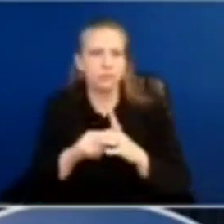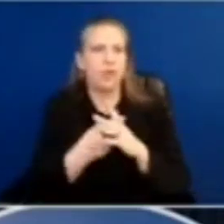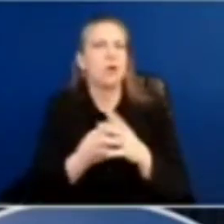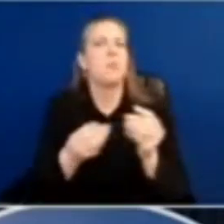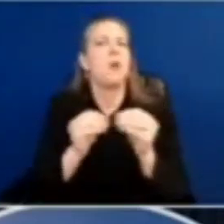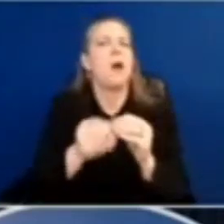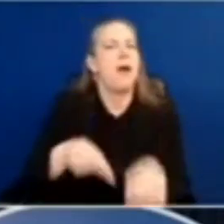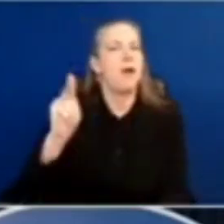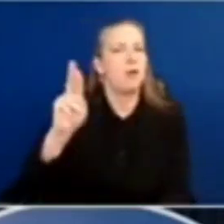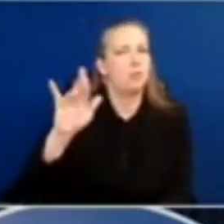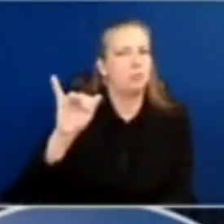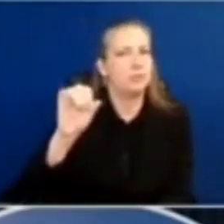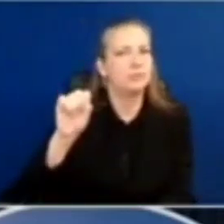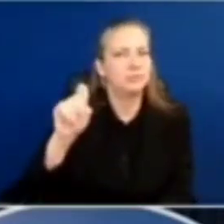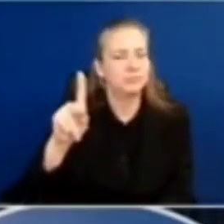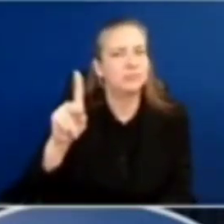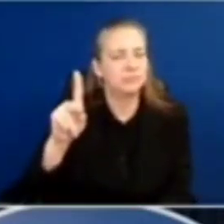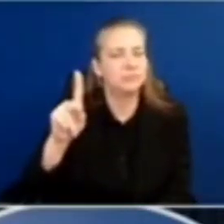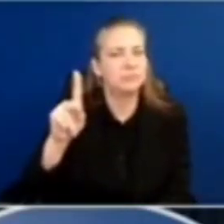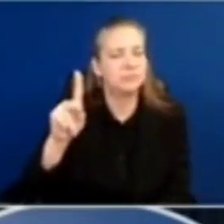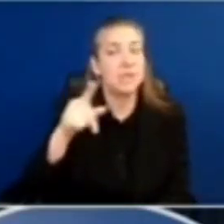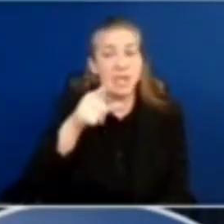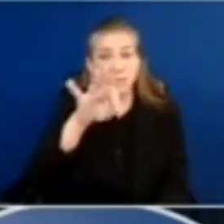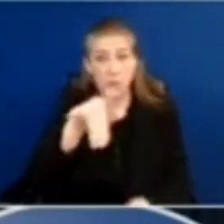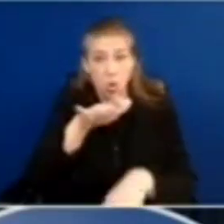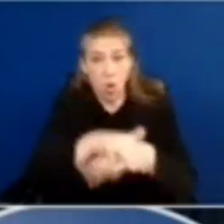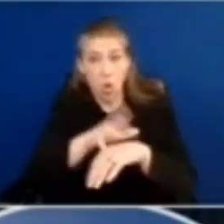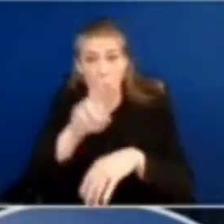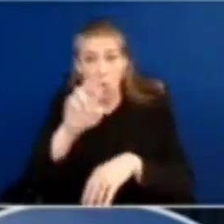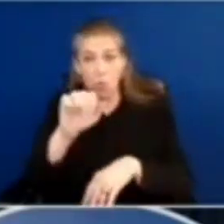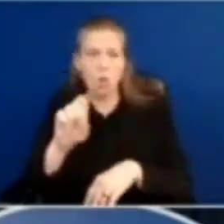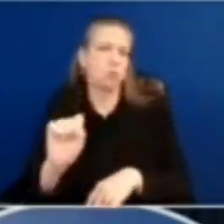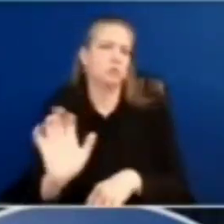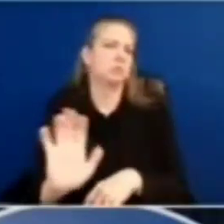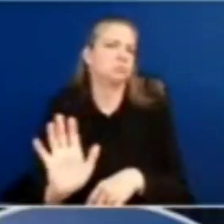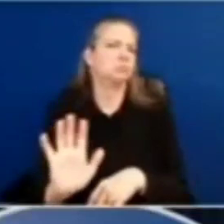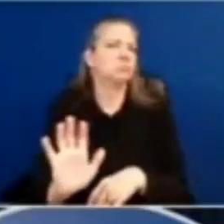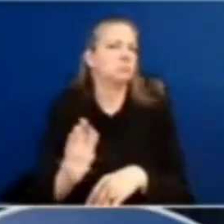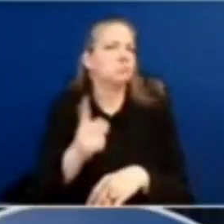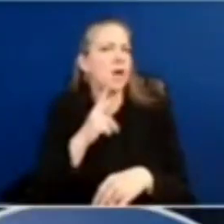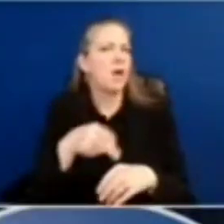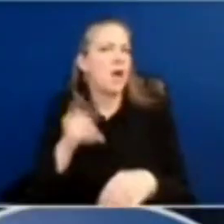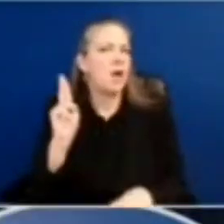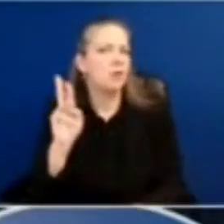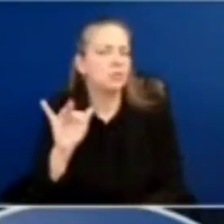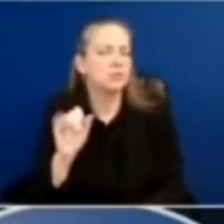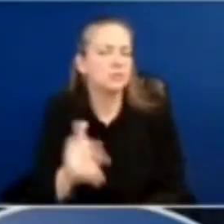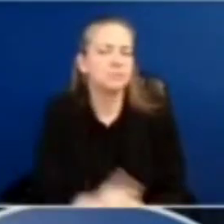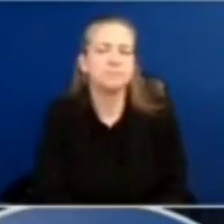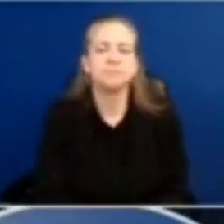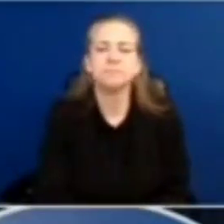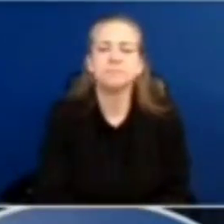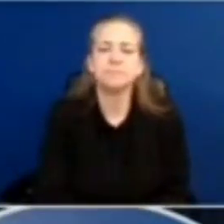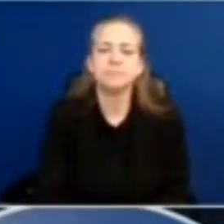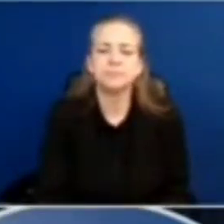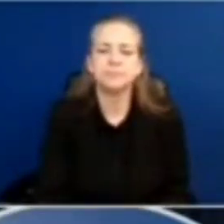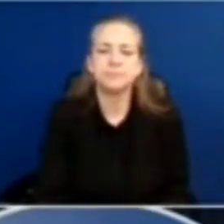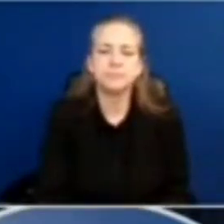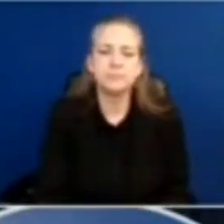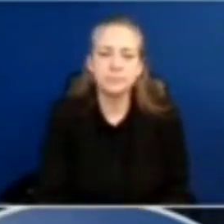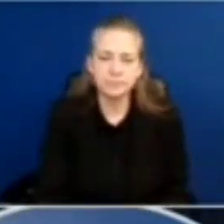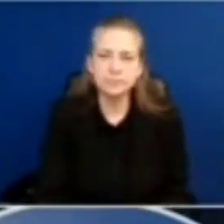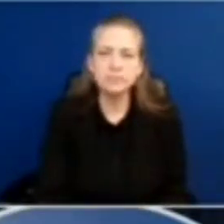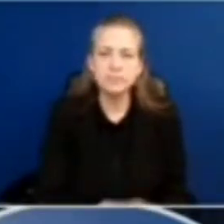especially if you are out on the roads. Let's go to the next slide. All right, this gives you an